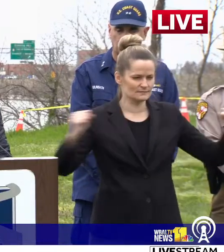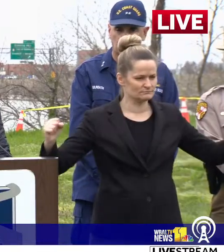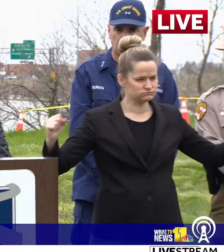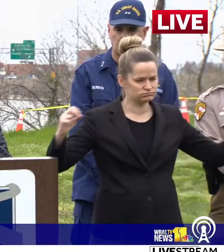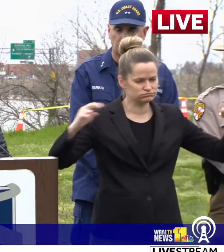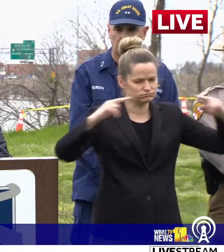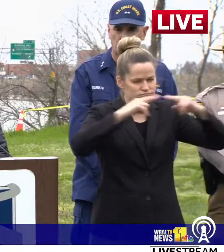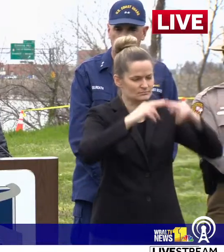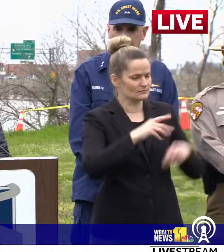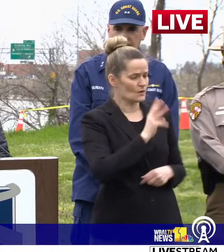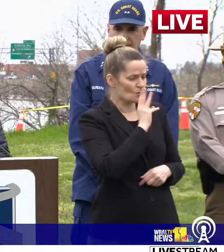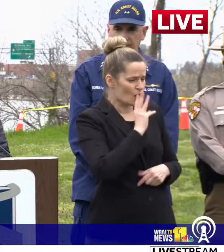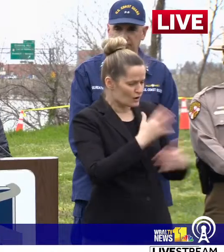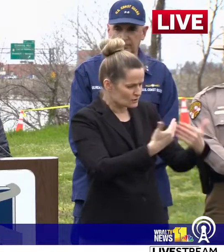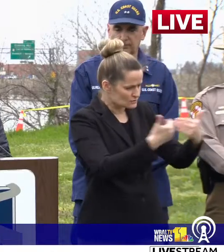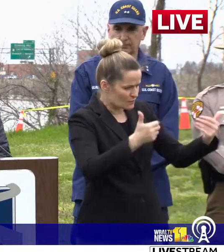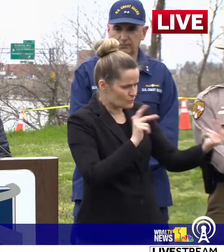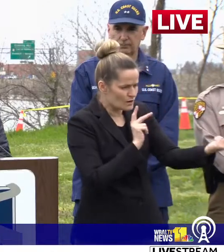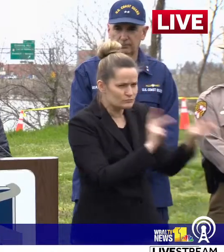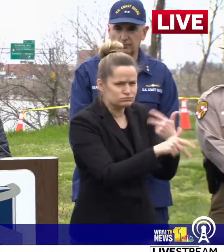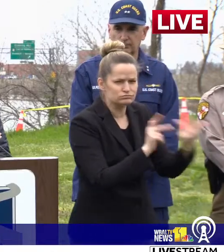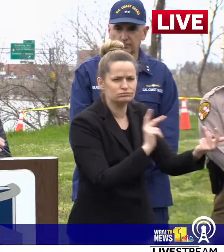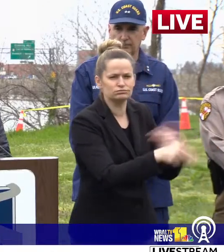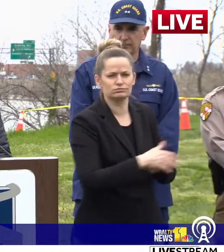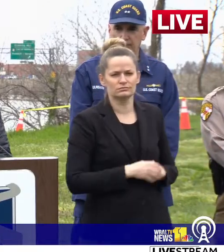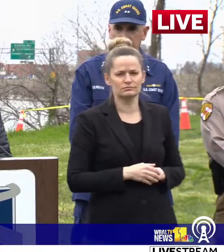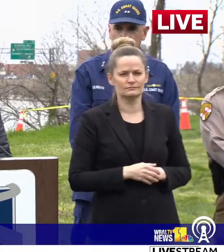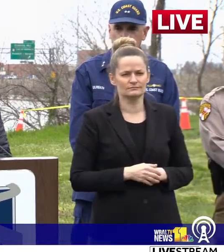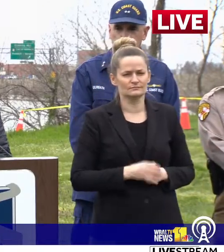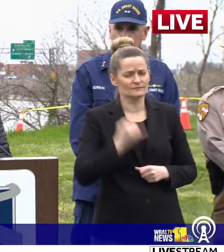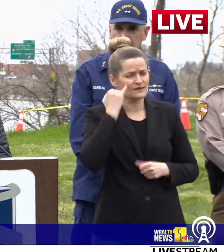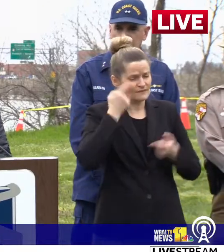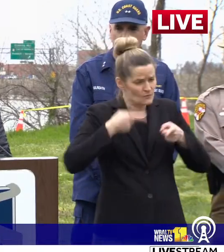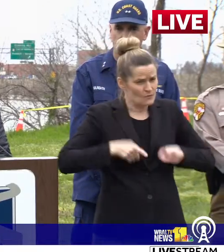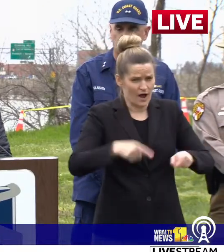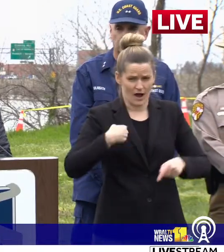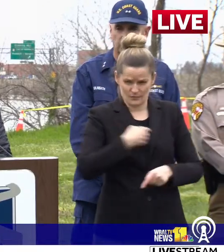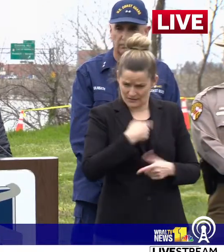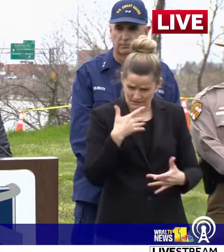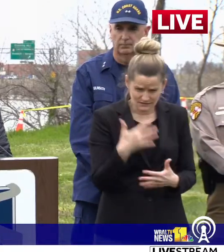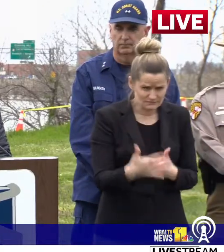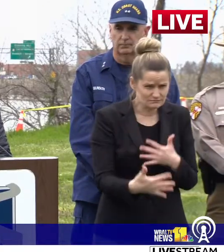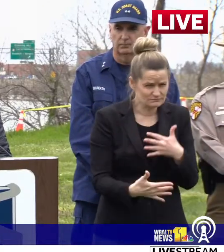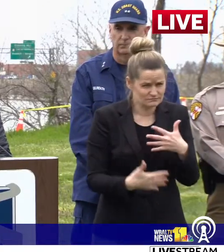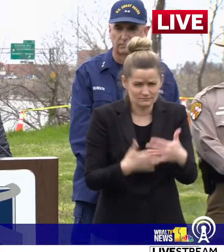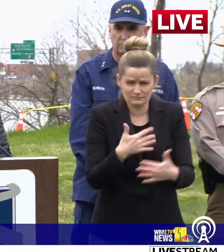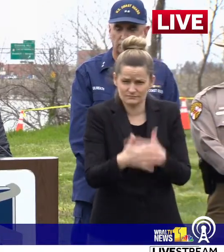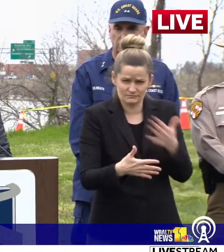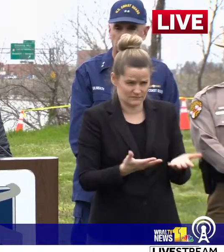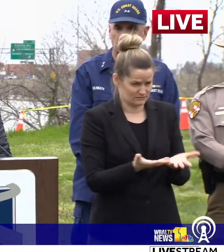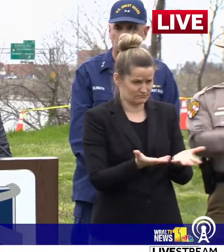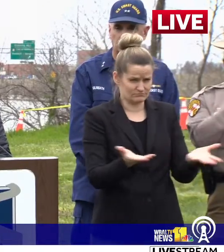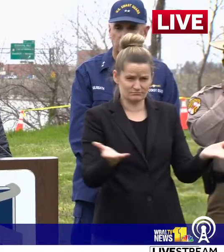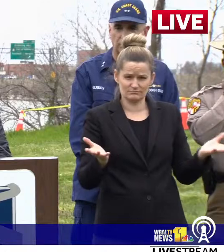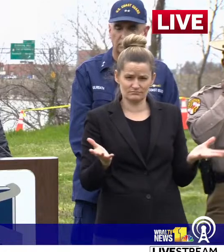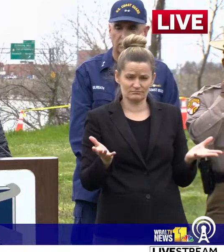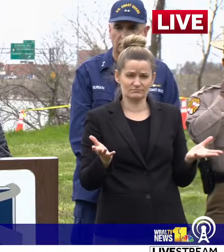does its work, that if there are funds that will flow because of any liability by any party